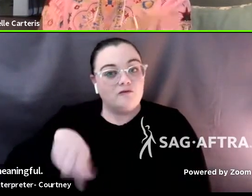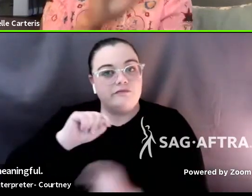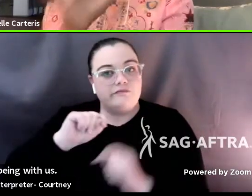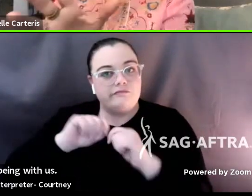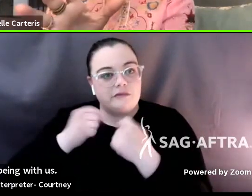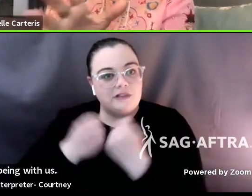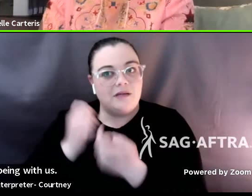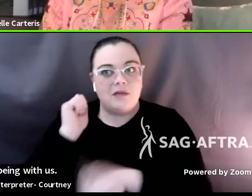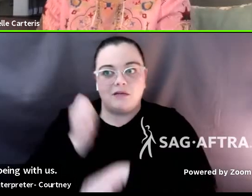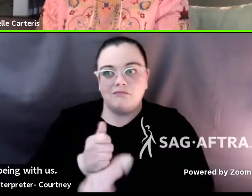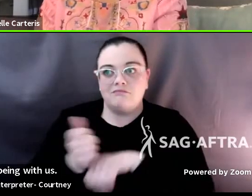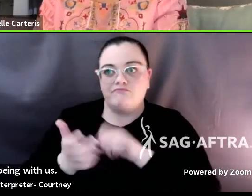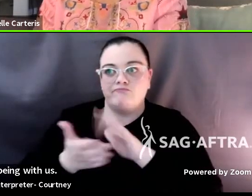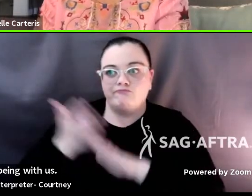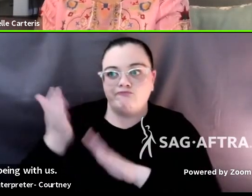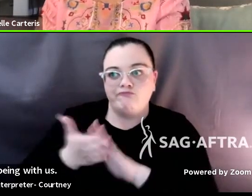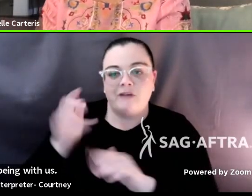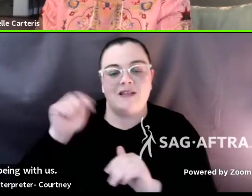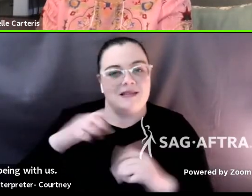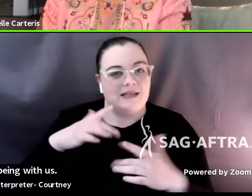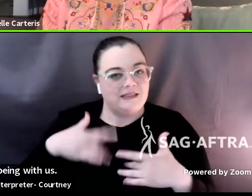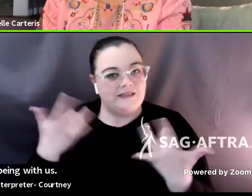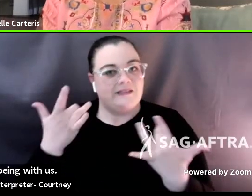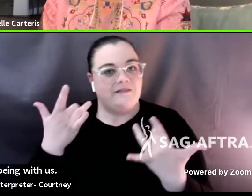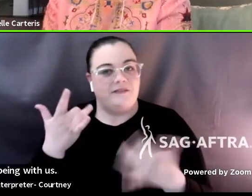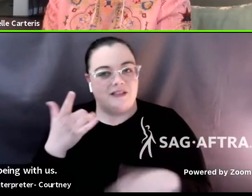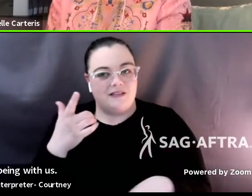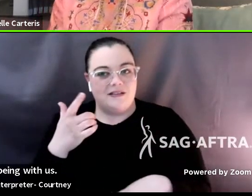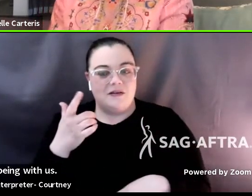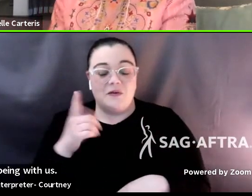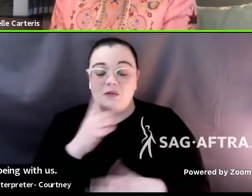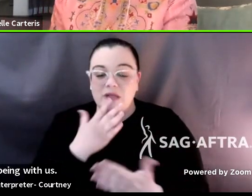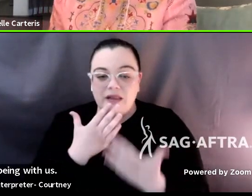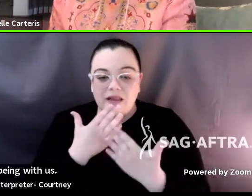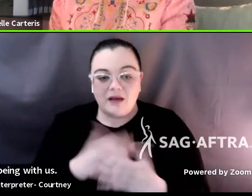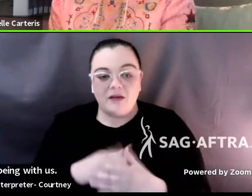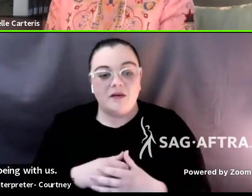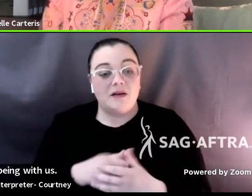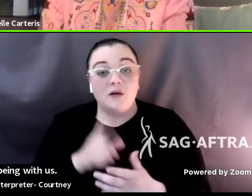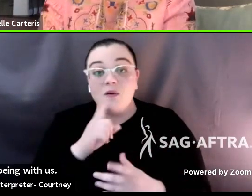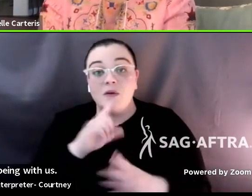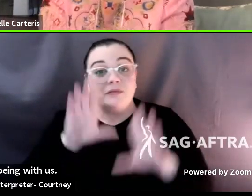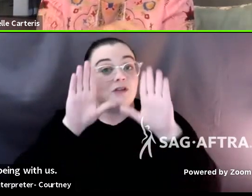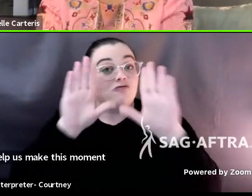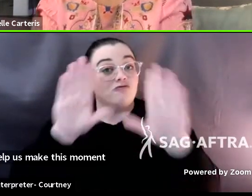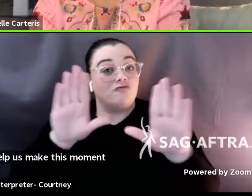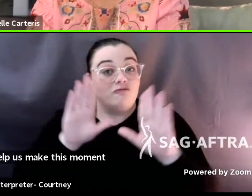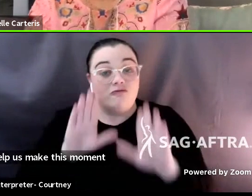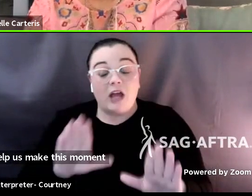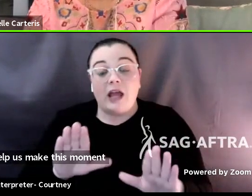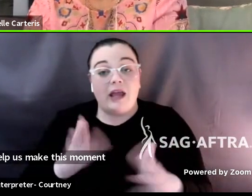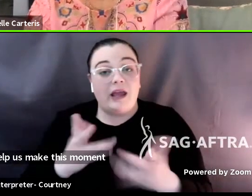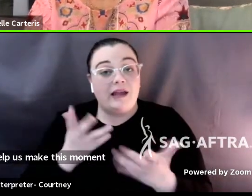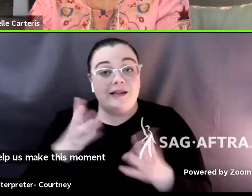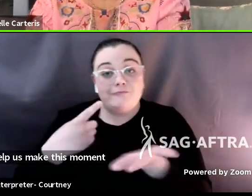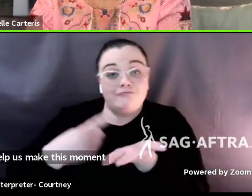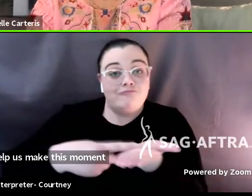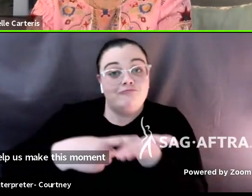the staff helping us to make this day in this moment possible. It's been a great